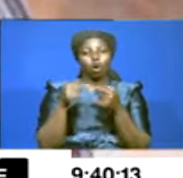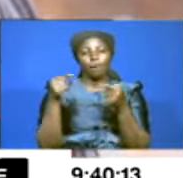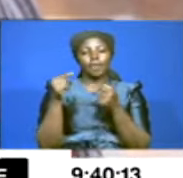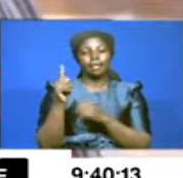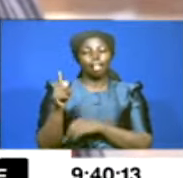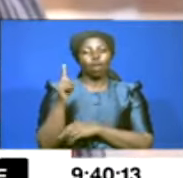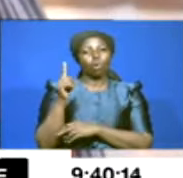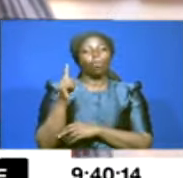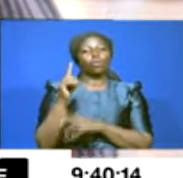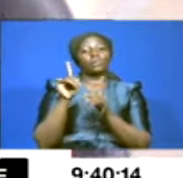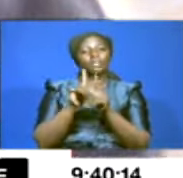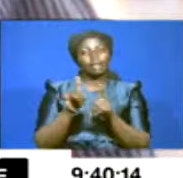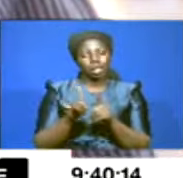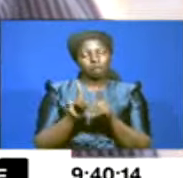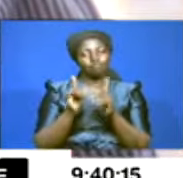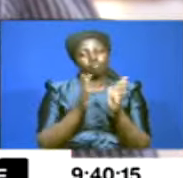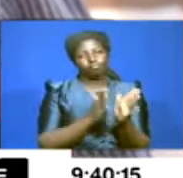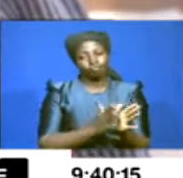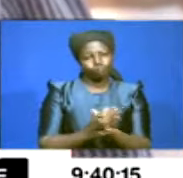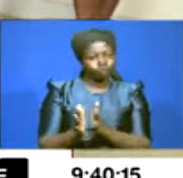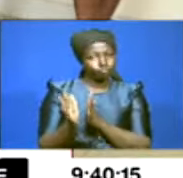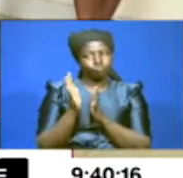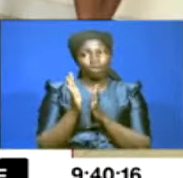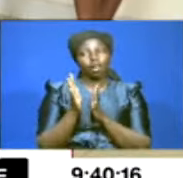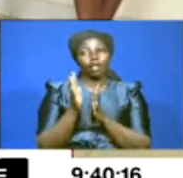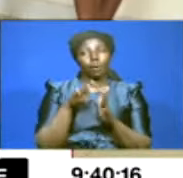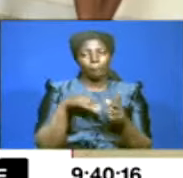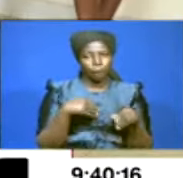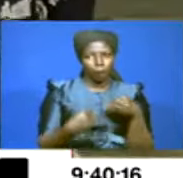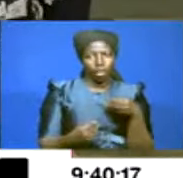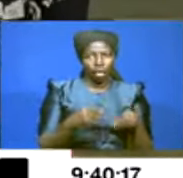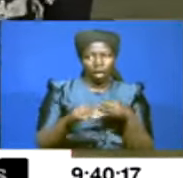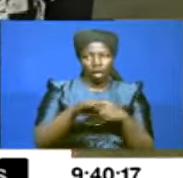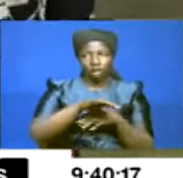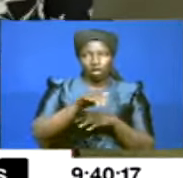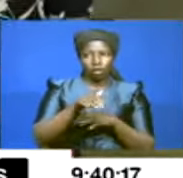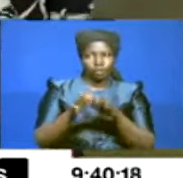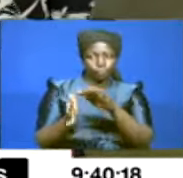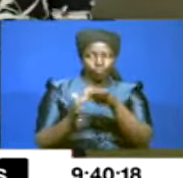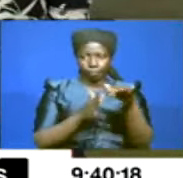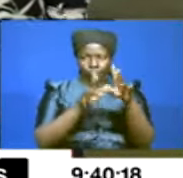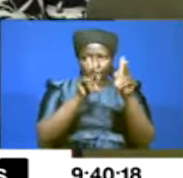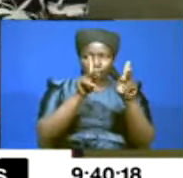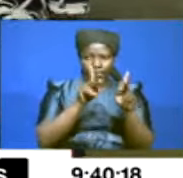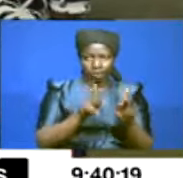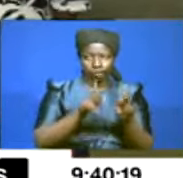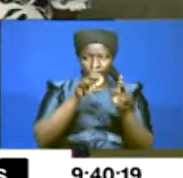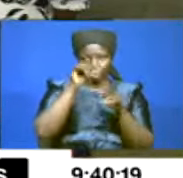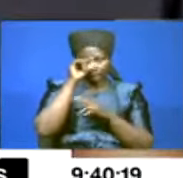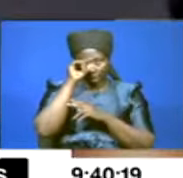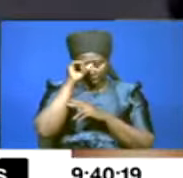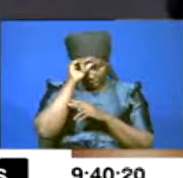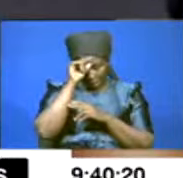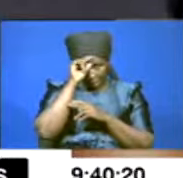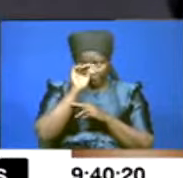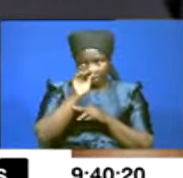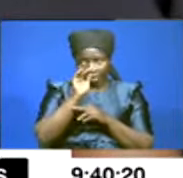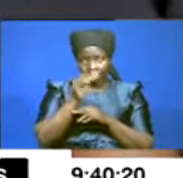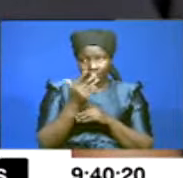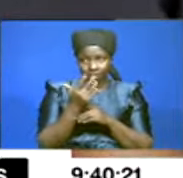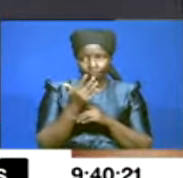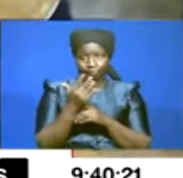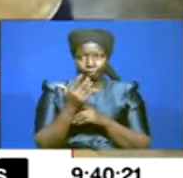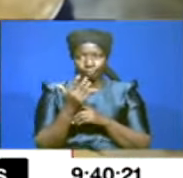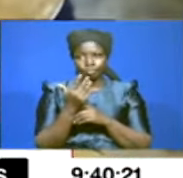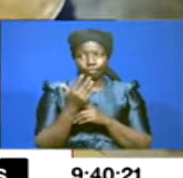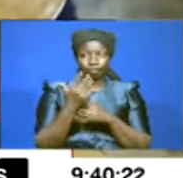and reorganization of Busia town. In Kisumu, the government has challenged youths to take advantage of the Youth Enterprise Development Fund